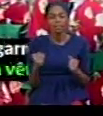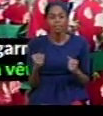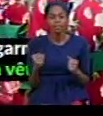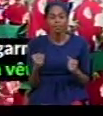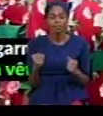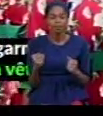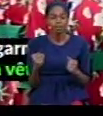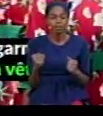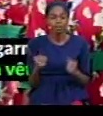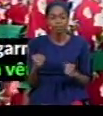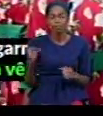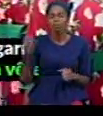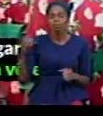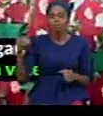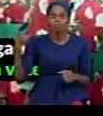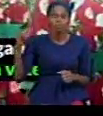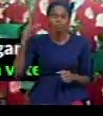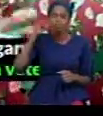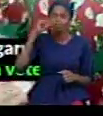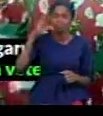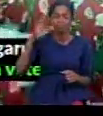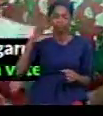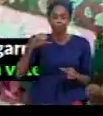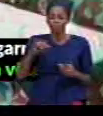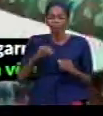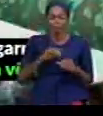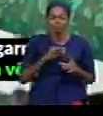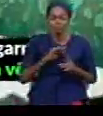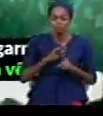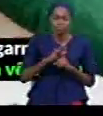healed. So she pressed